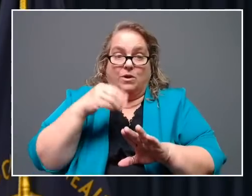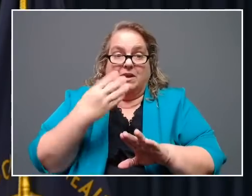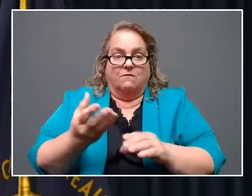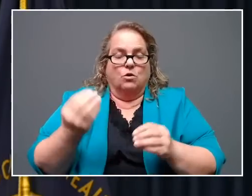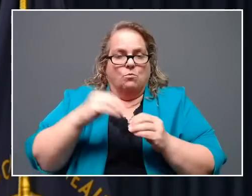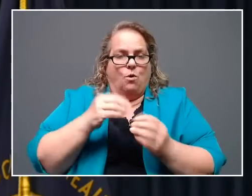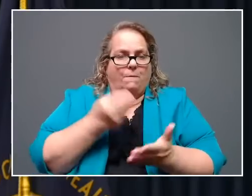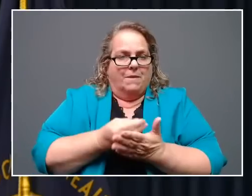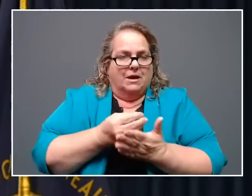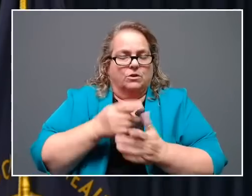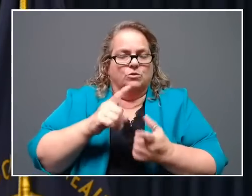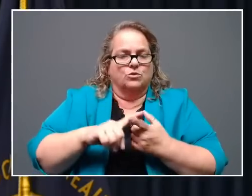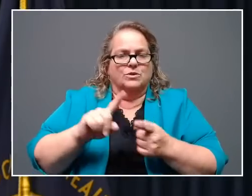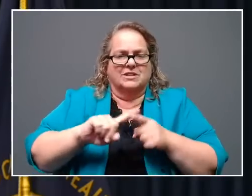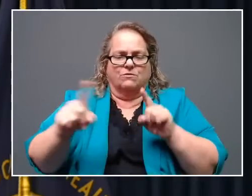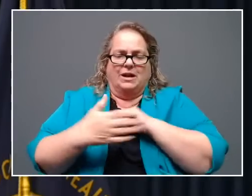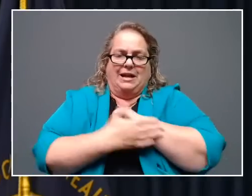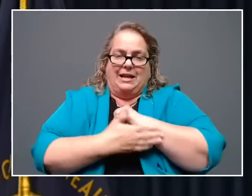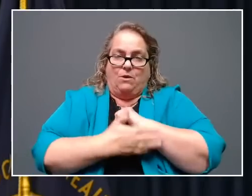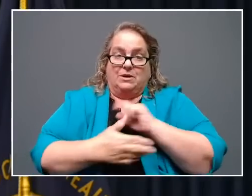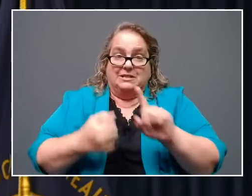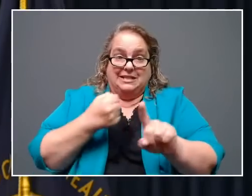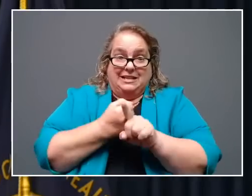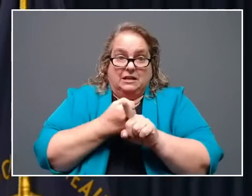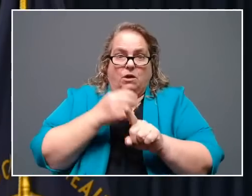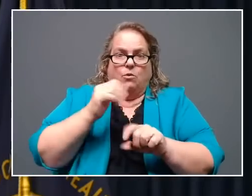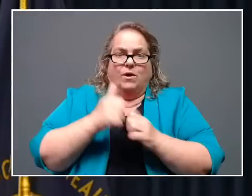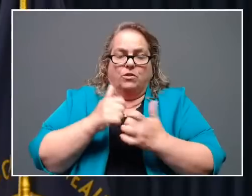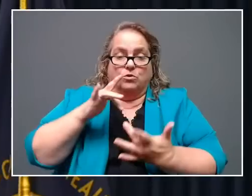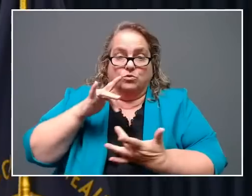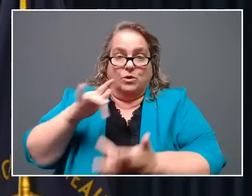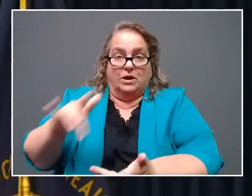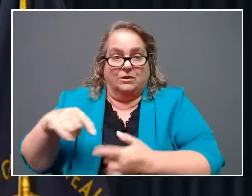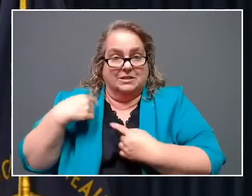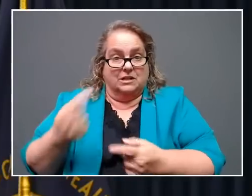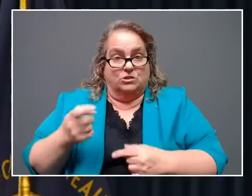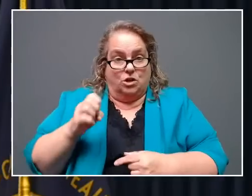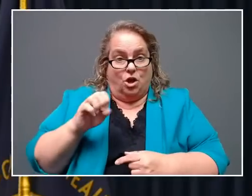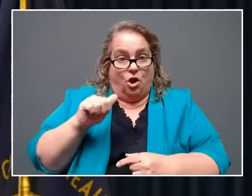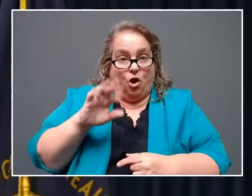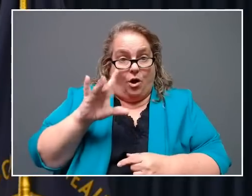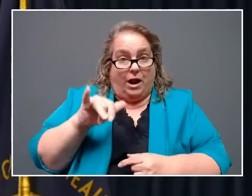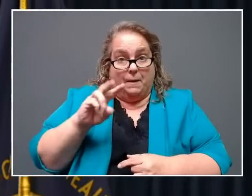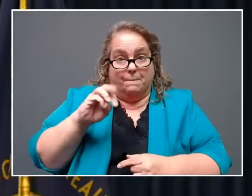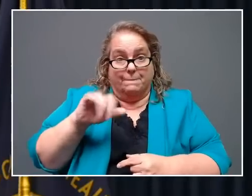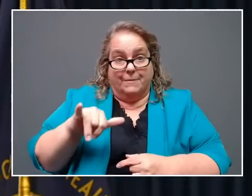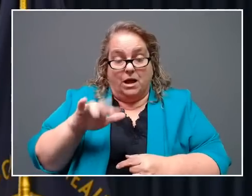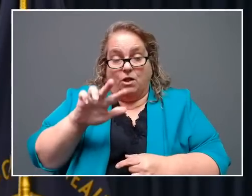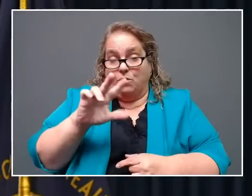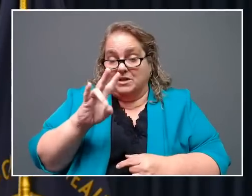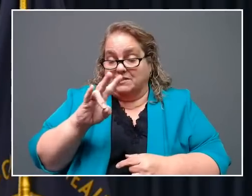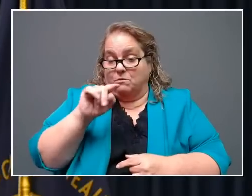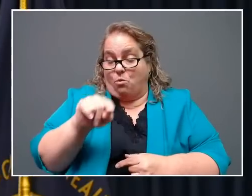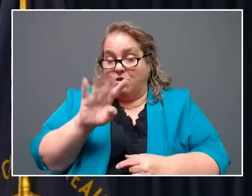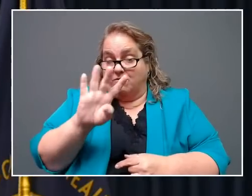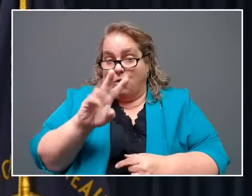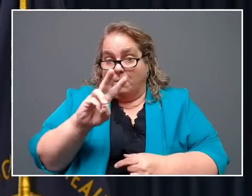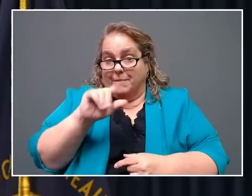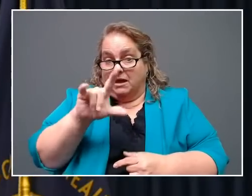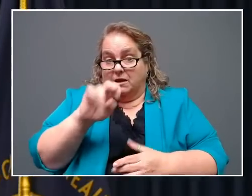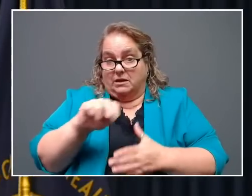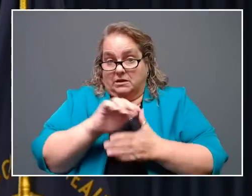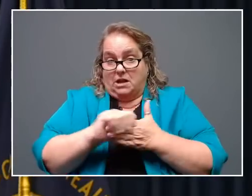tornadoes in December. So since early May, we've announced the award of more than $37.4 million in SAFE funds